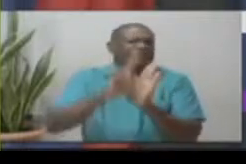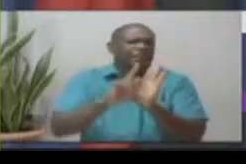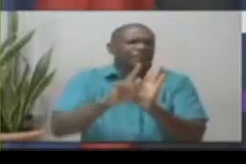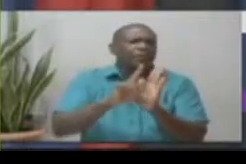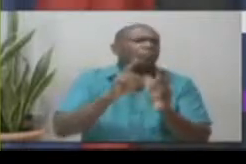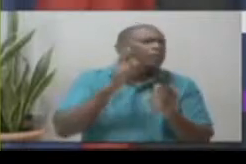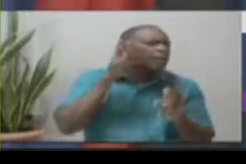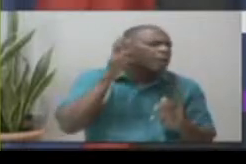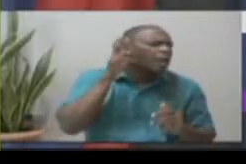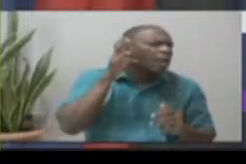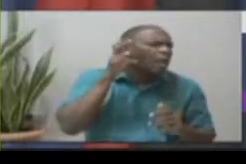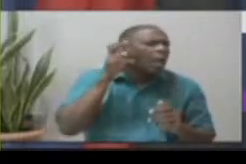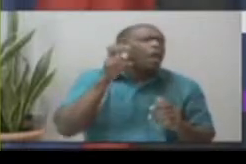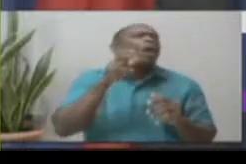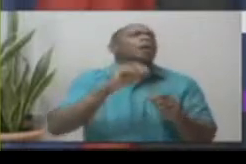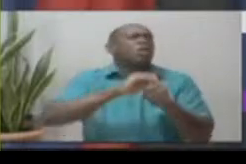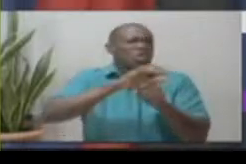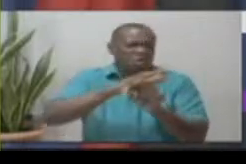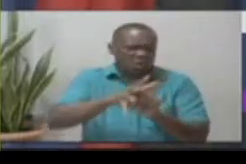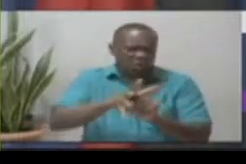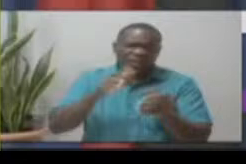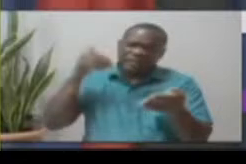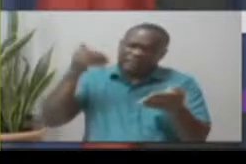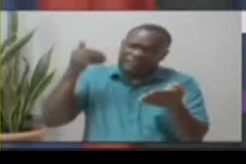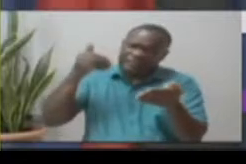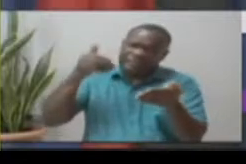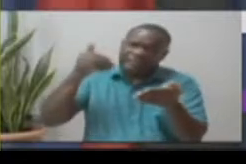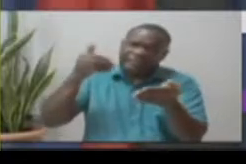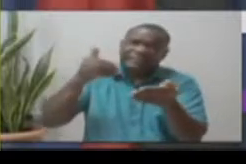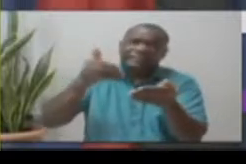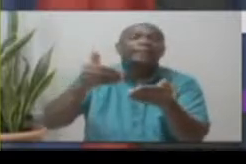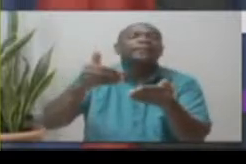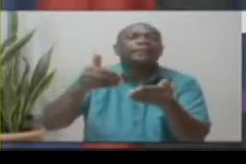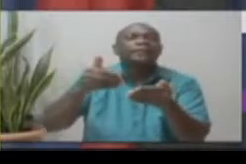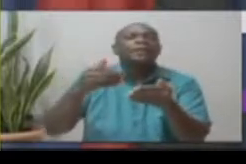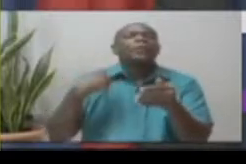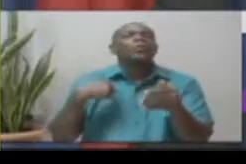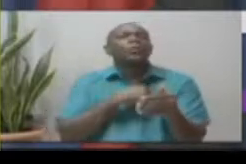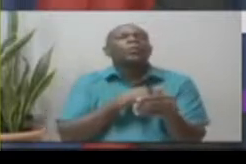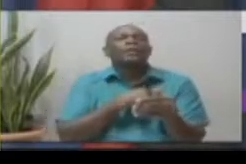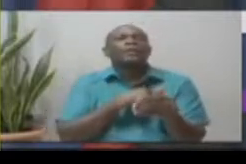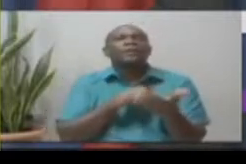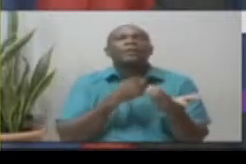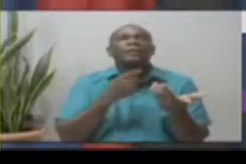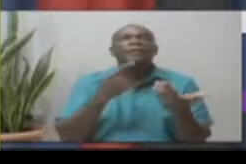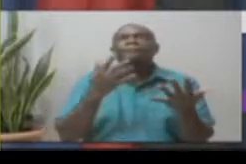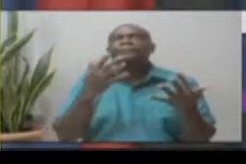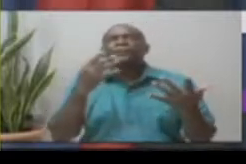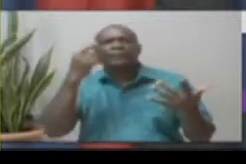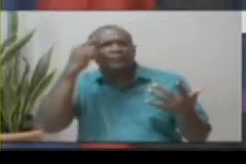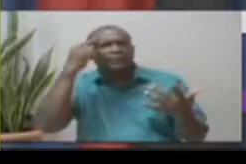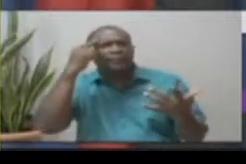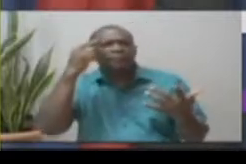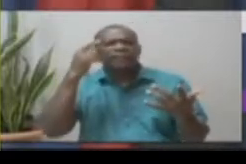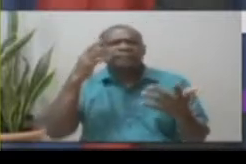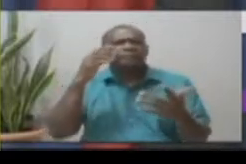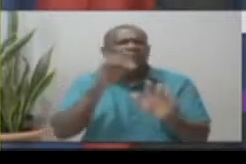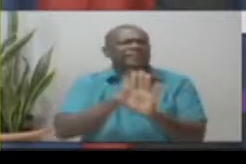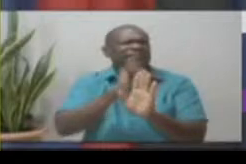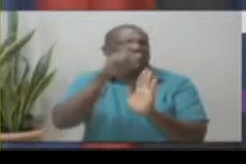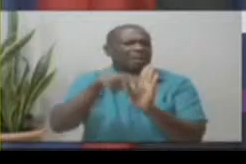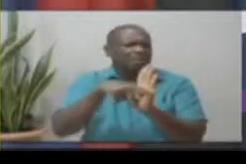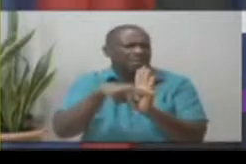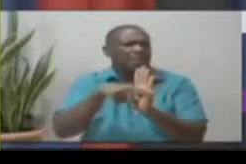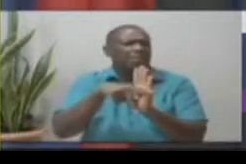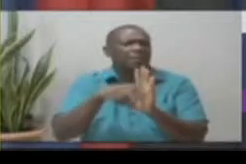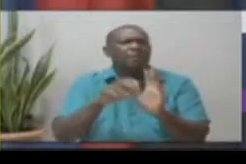a horizon of about September. And people started to say, this